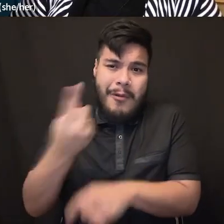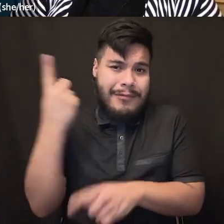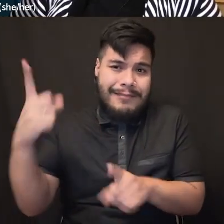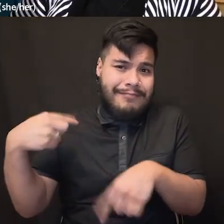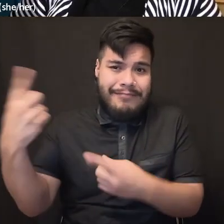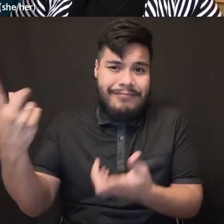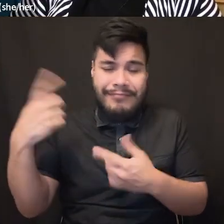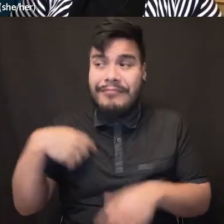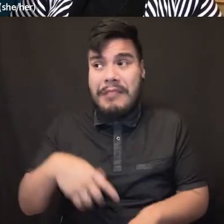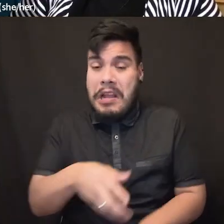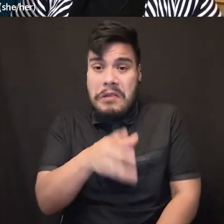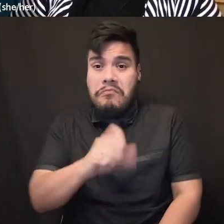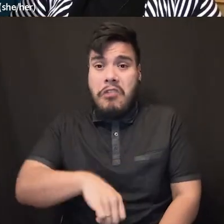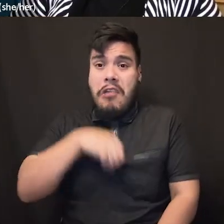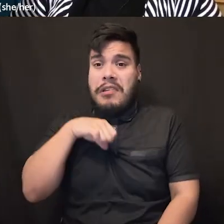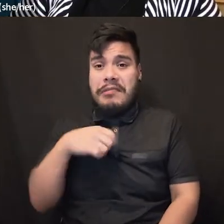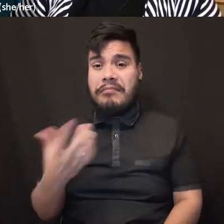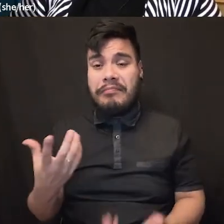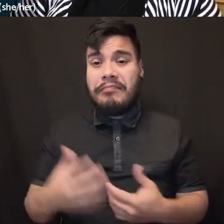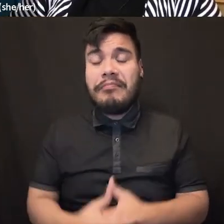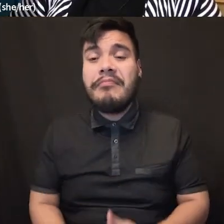And unapologetically around here.